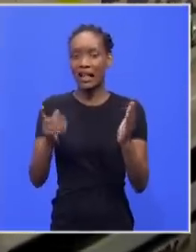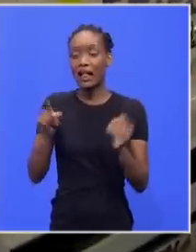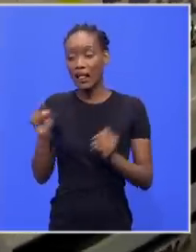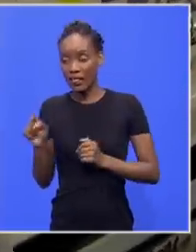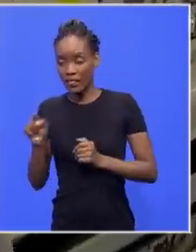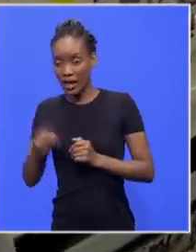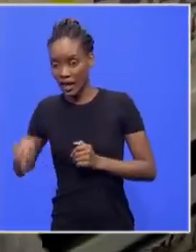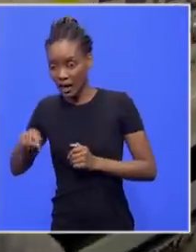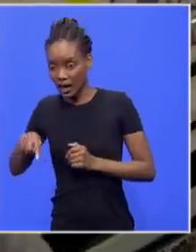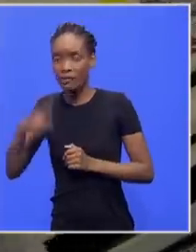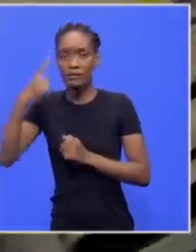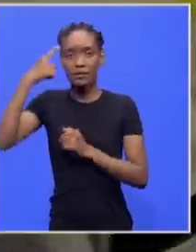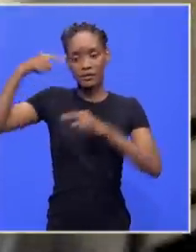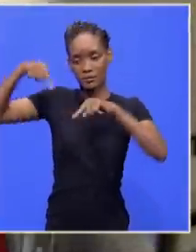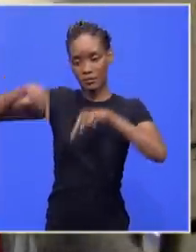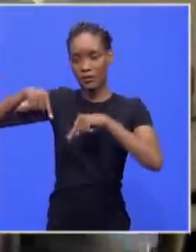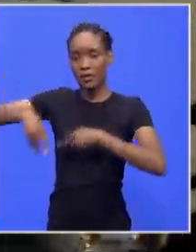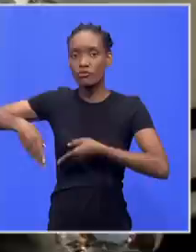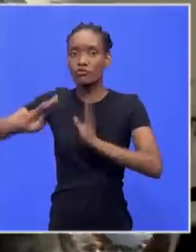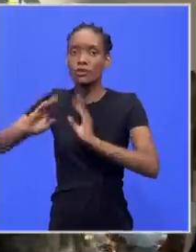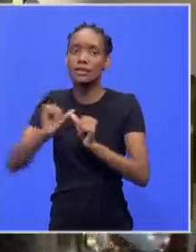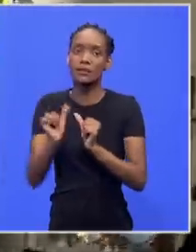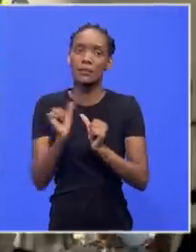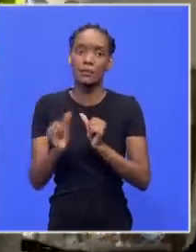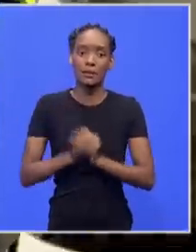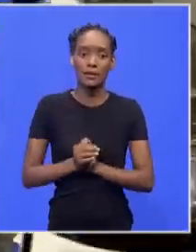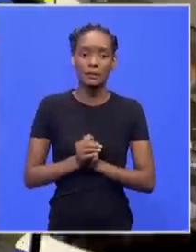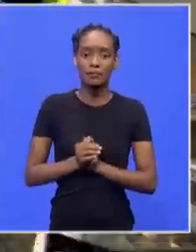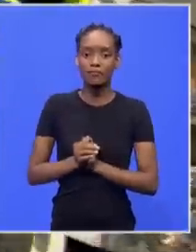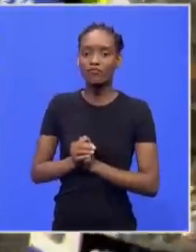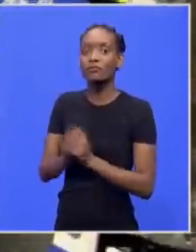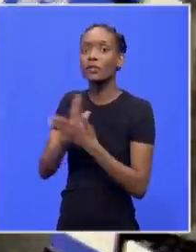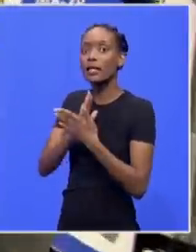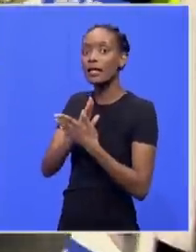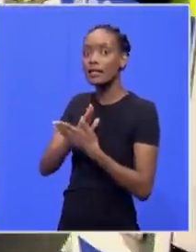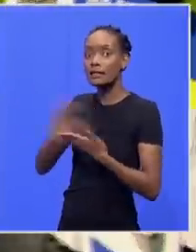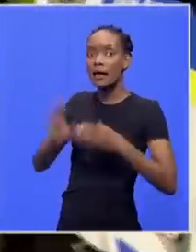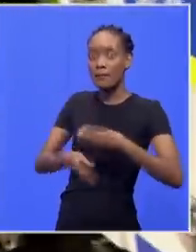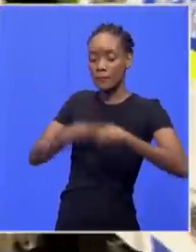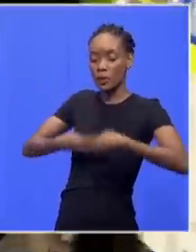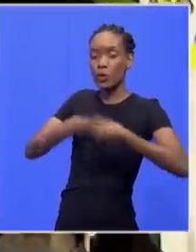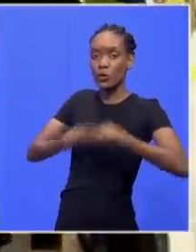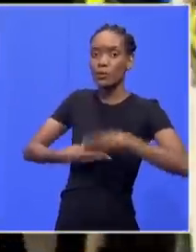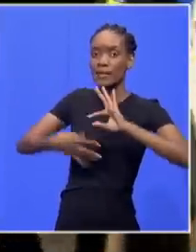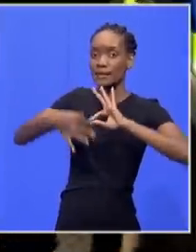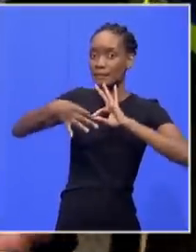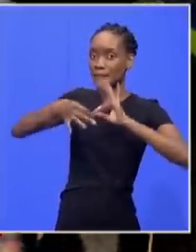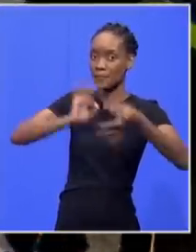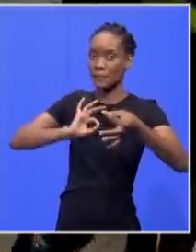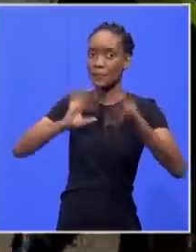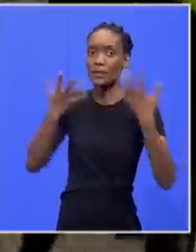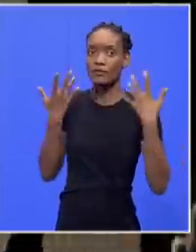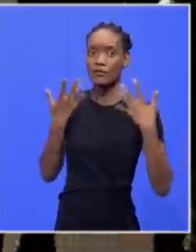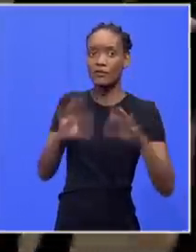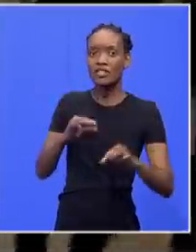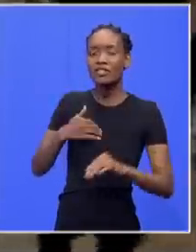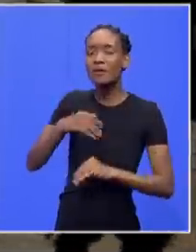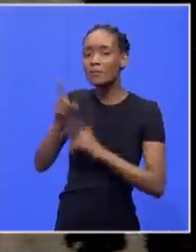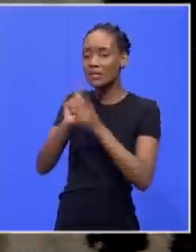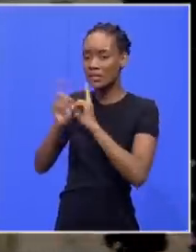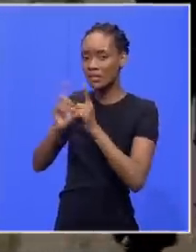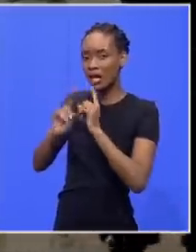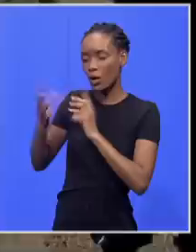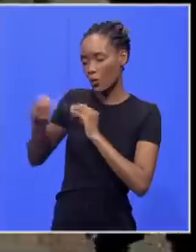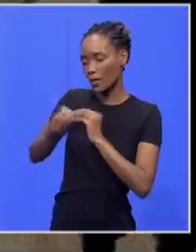You know. There are some of them whose documents have expired. I spoke to a lady just now,